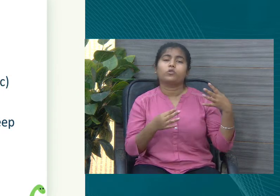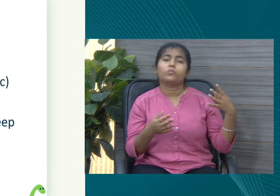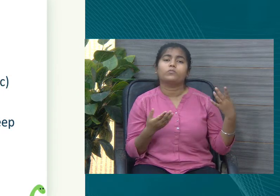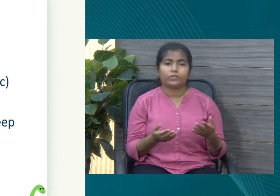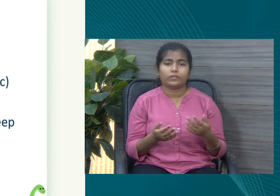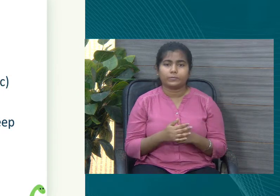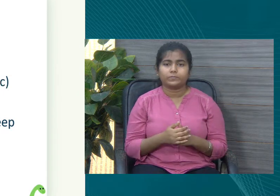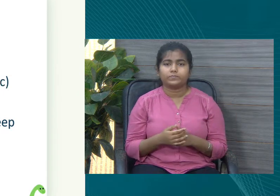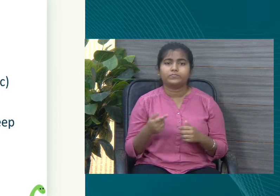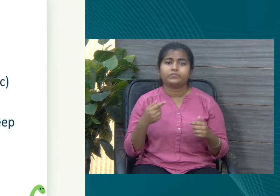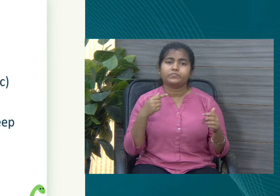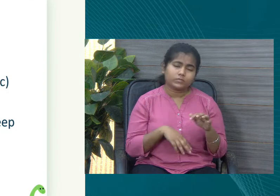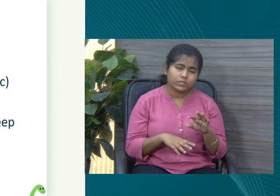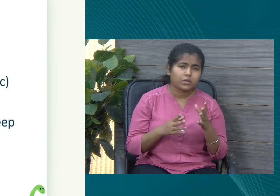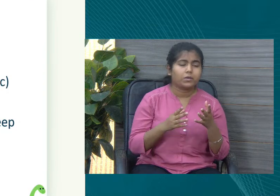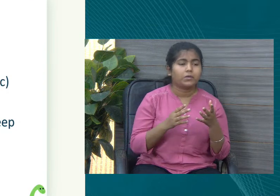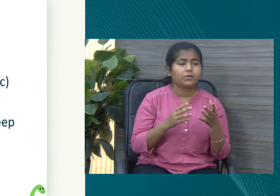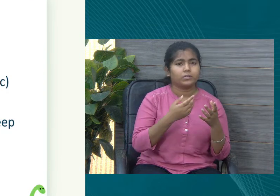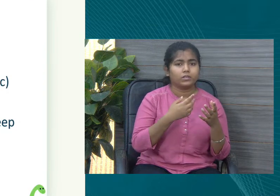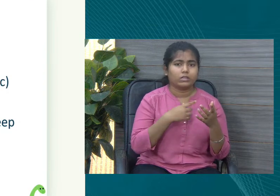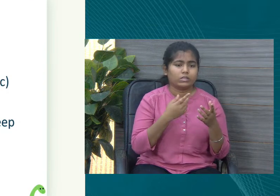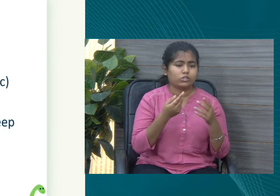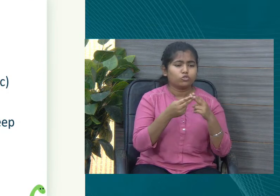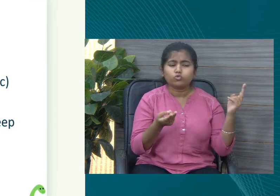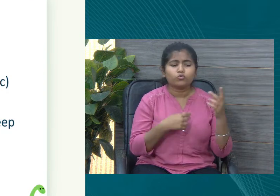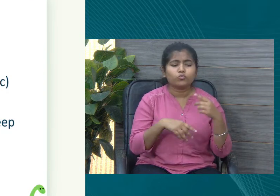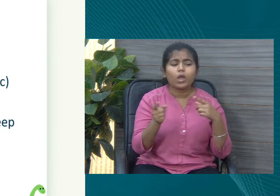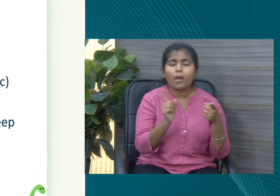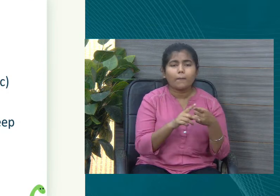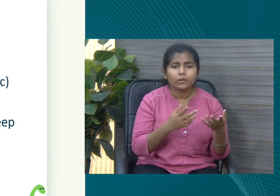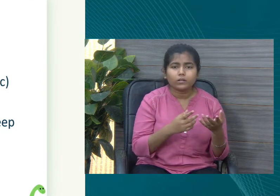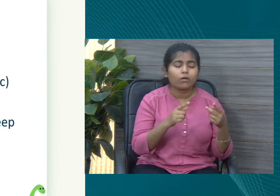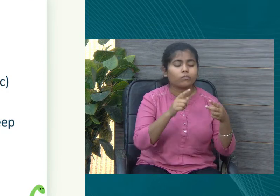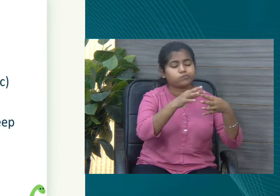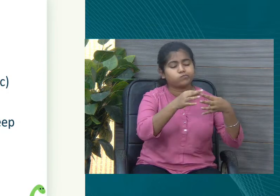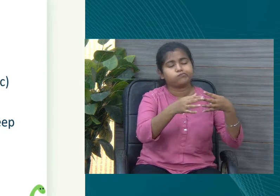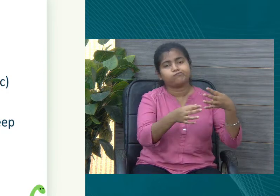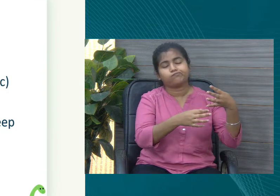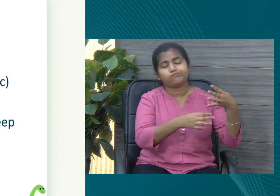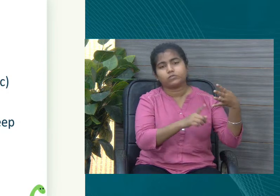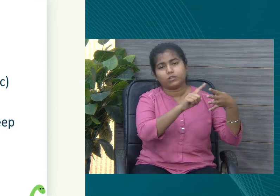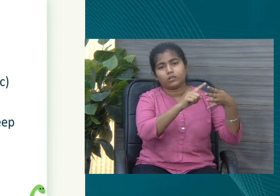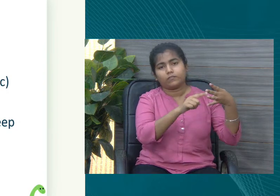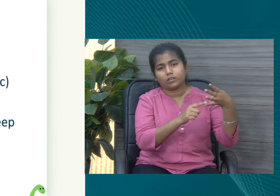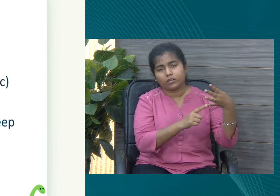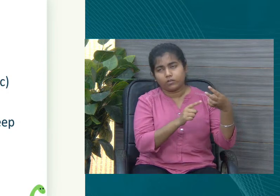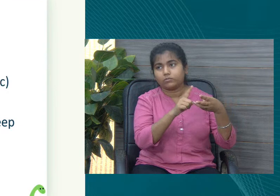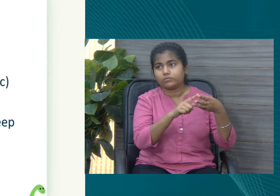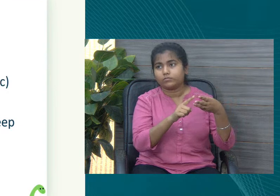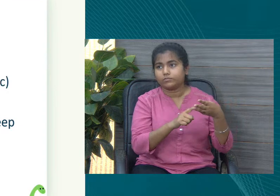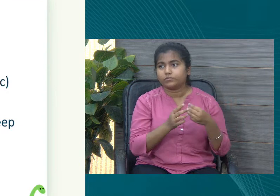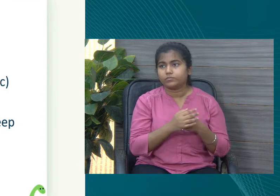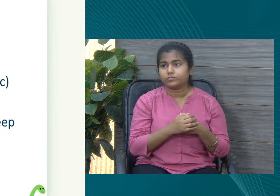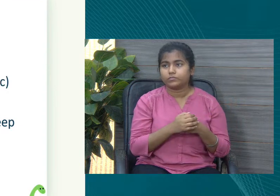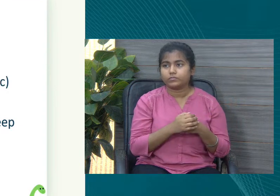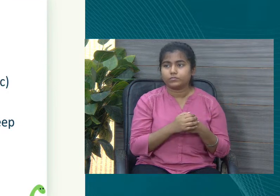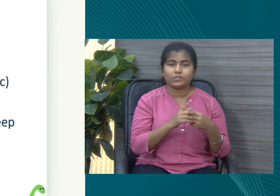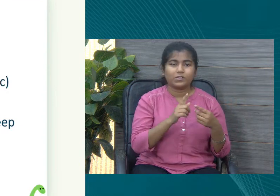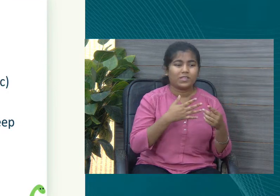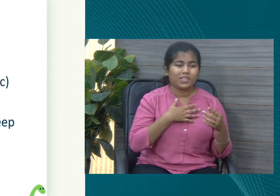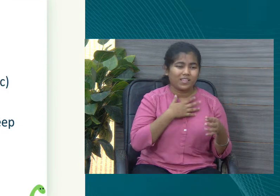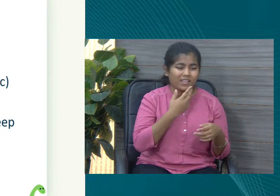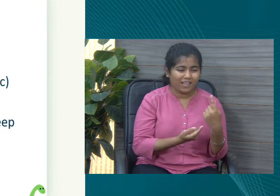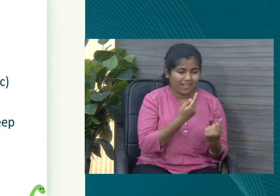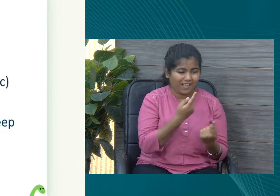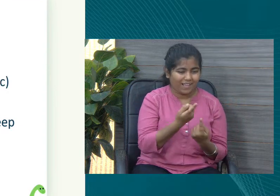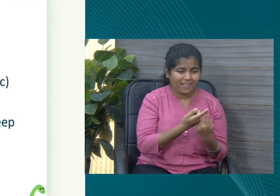story taking place? Is it taking place in a garden, an island, or the fields? So students have to mark the right